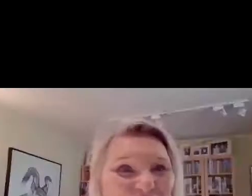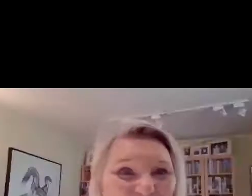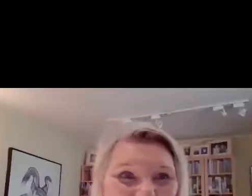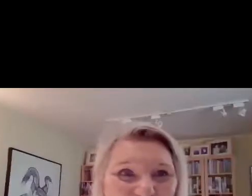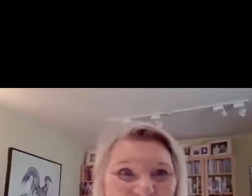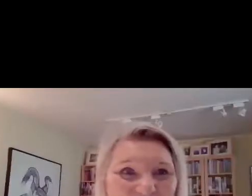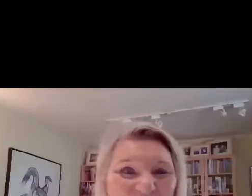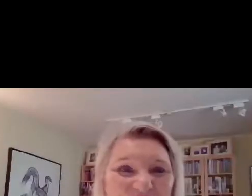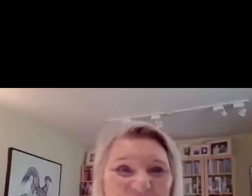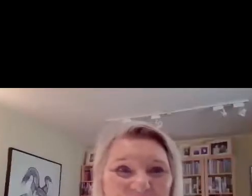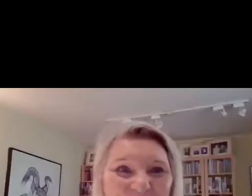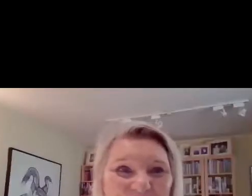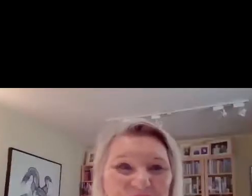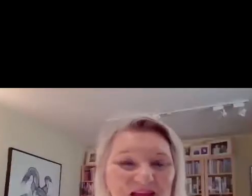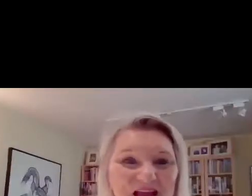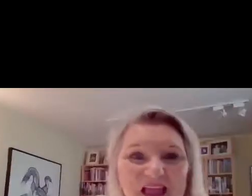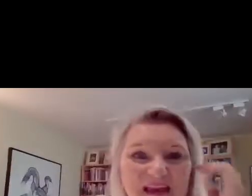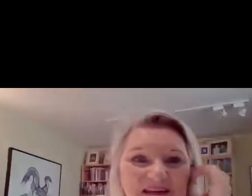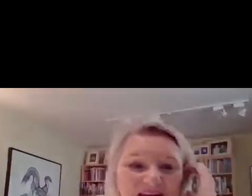Good afternoon.